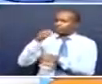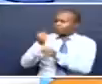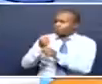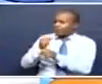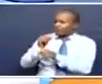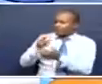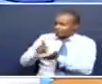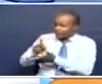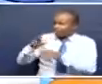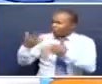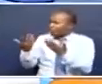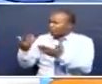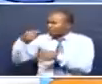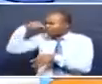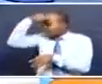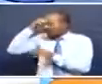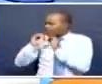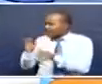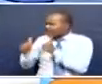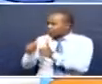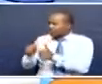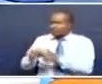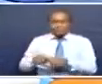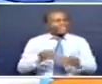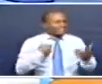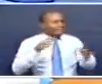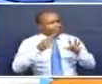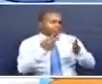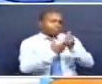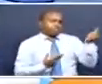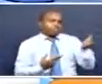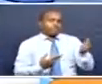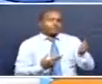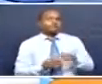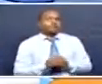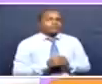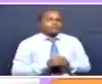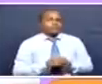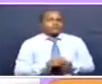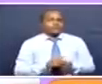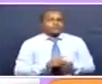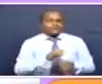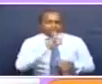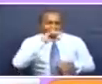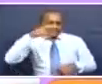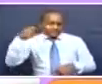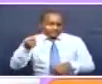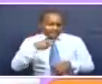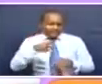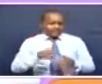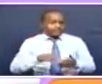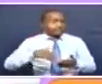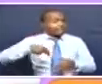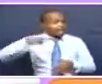exactly? It is a mixture of all those. We have. Of course, the wage bill is way up. It's 30%, and you know